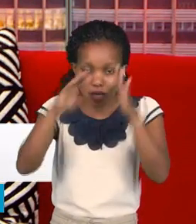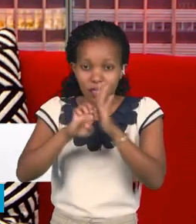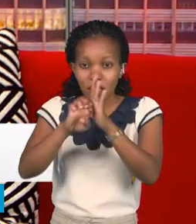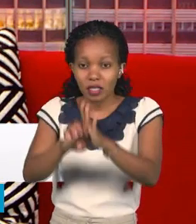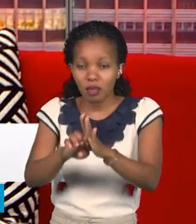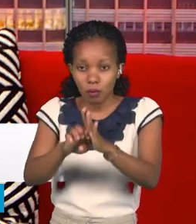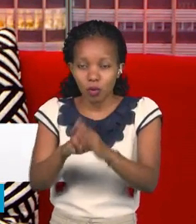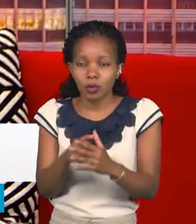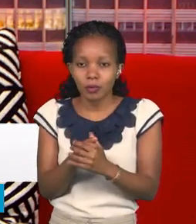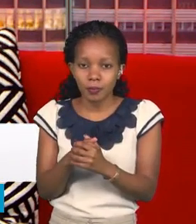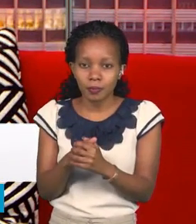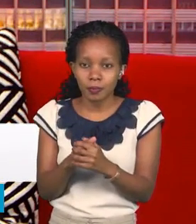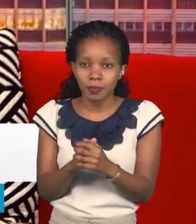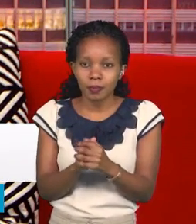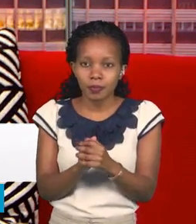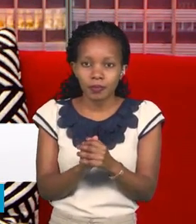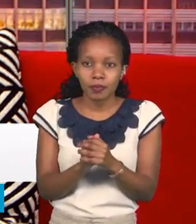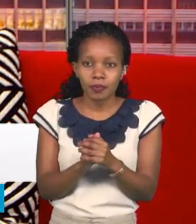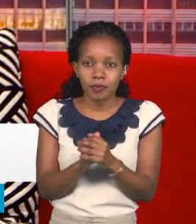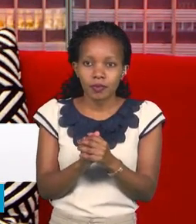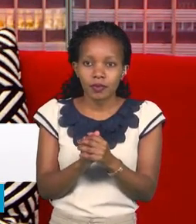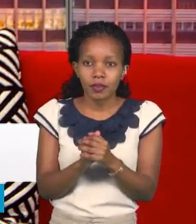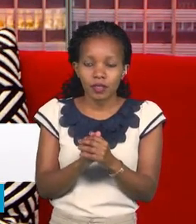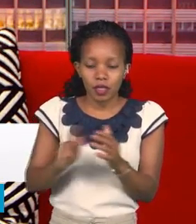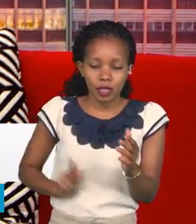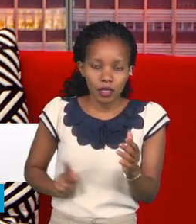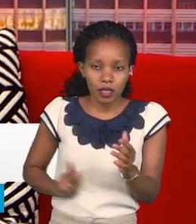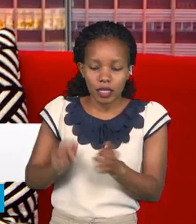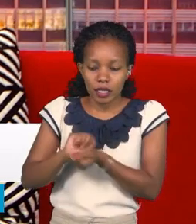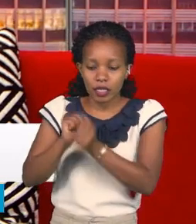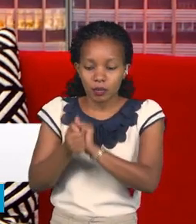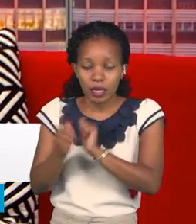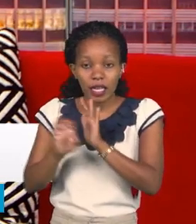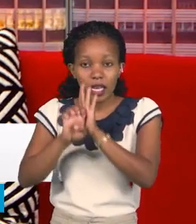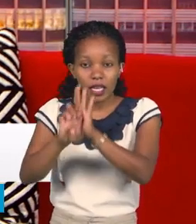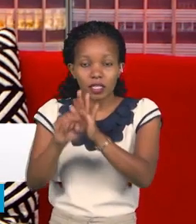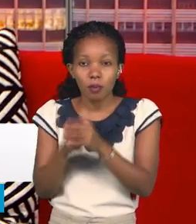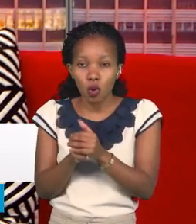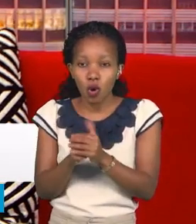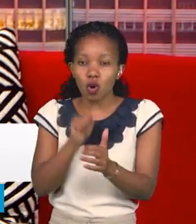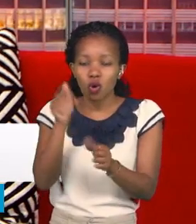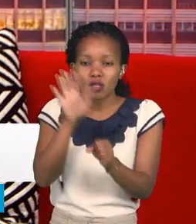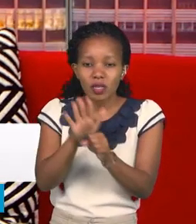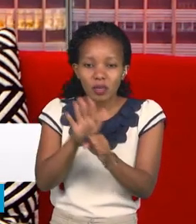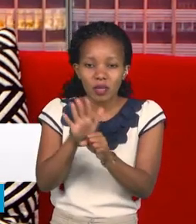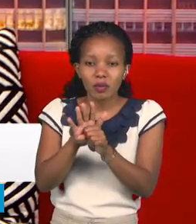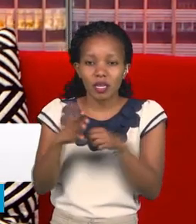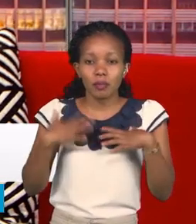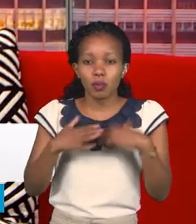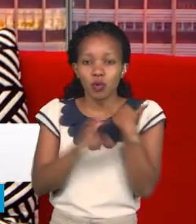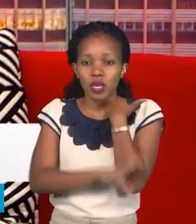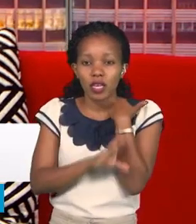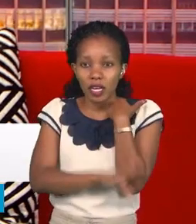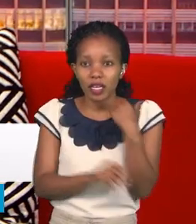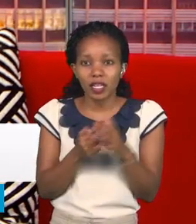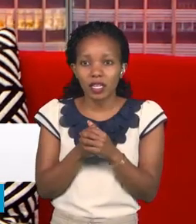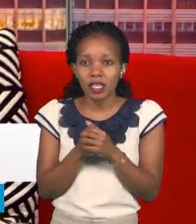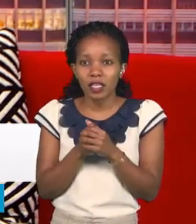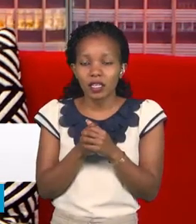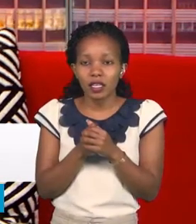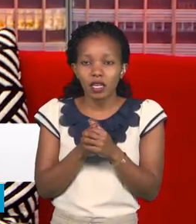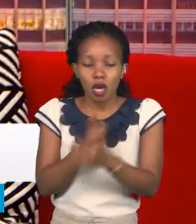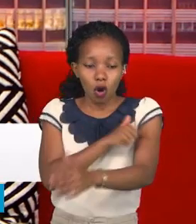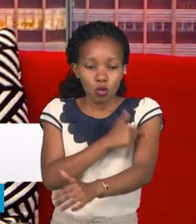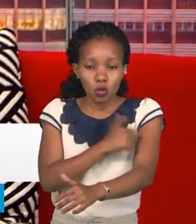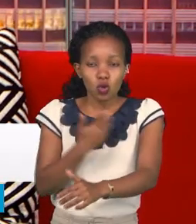if you take as a renal transplant, kidney transplant as an example. Sure. Now, not many people in the whole of the country know that there are hospitals which